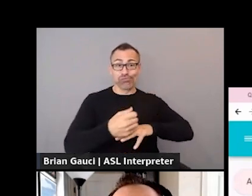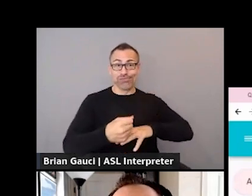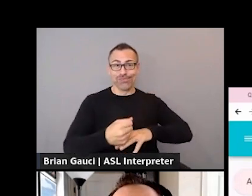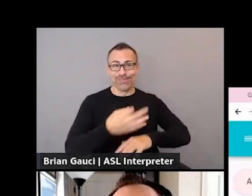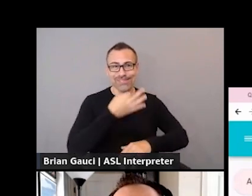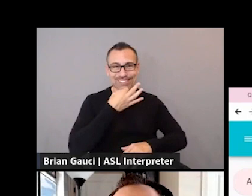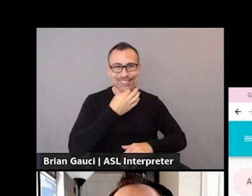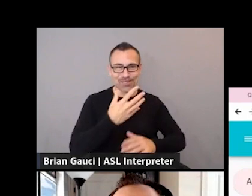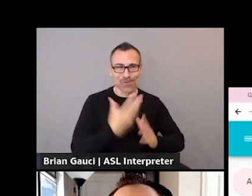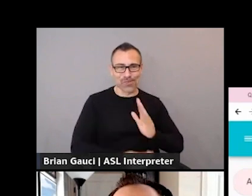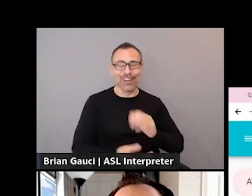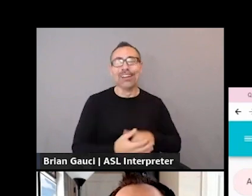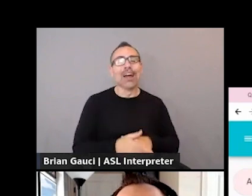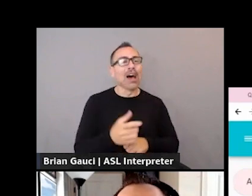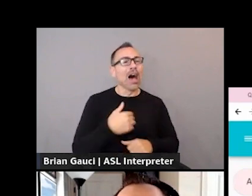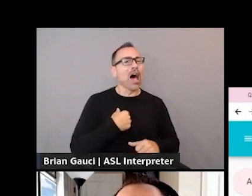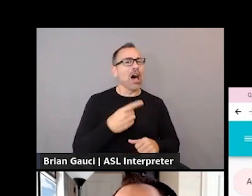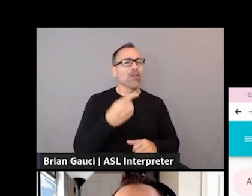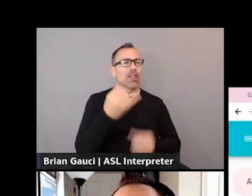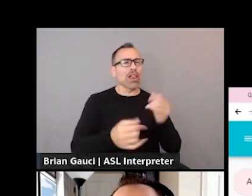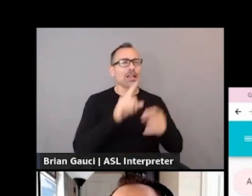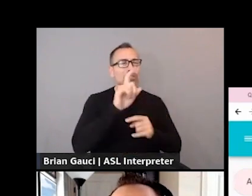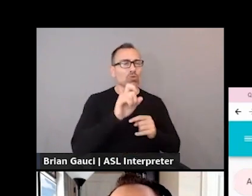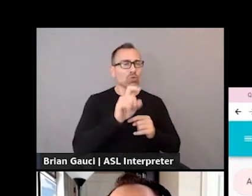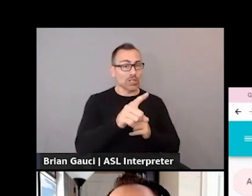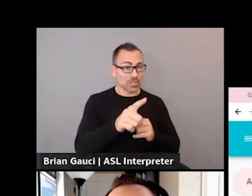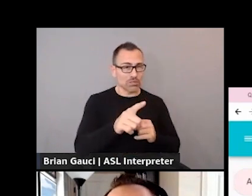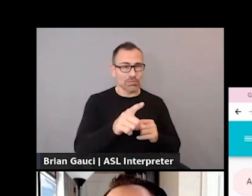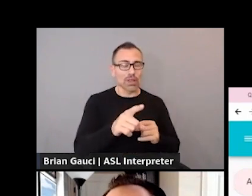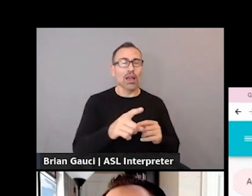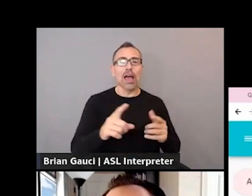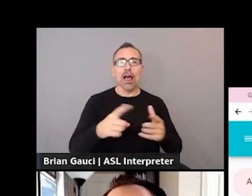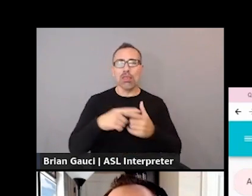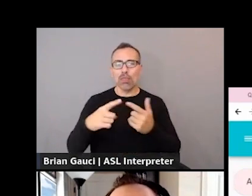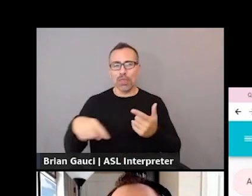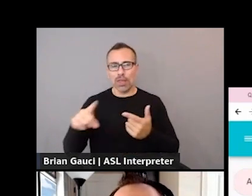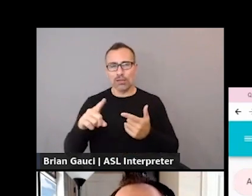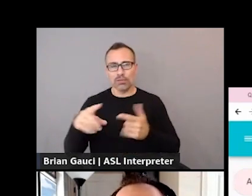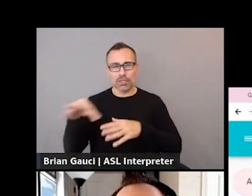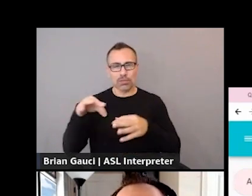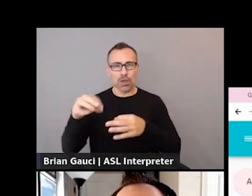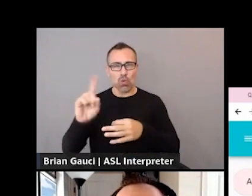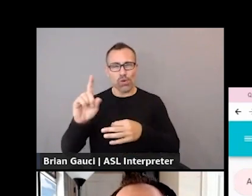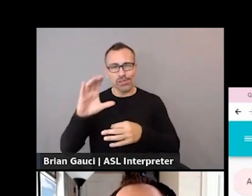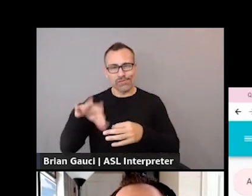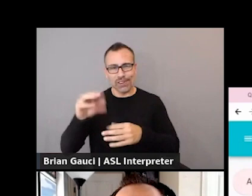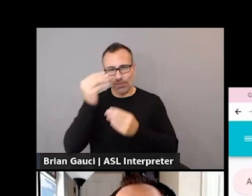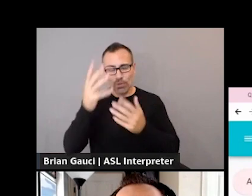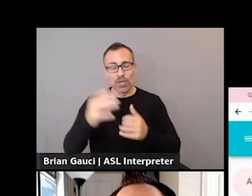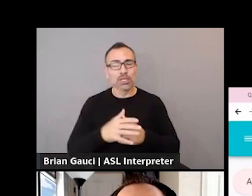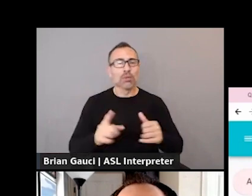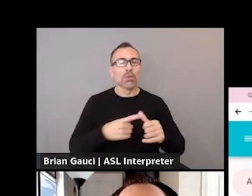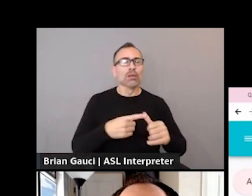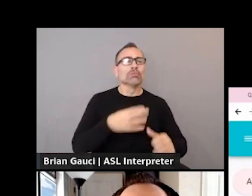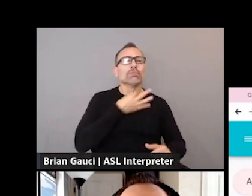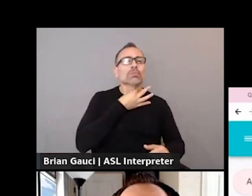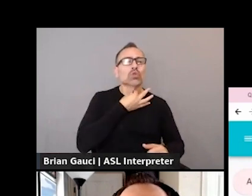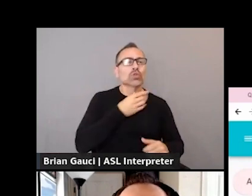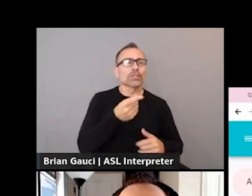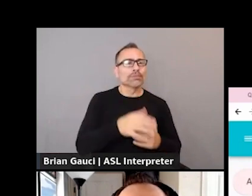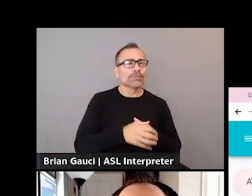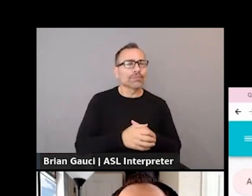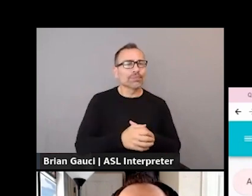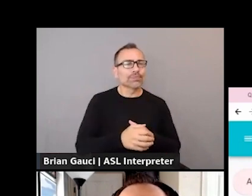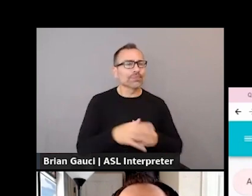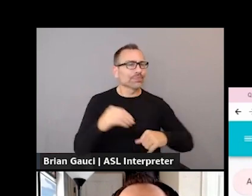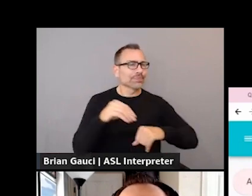last question, and then I'd love for you to tell people where people can go. So any advice that you have for people on really